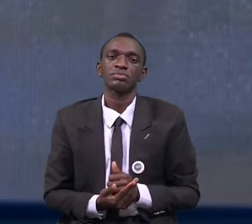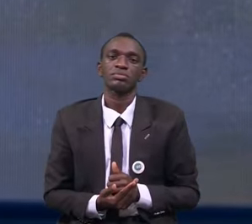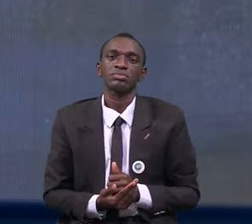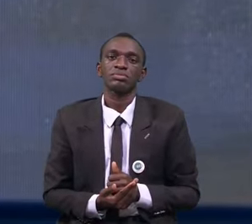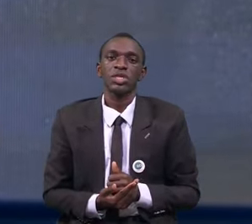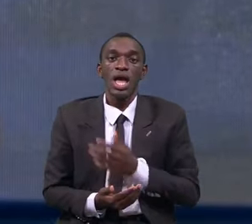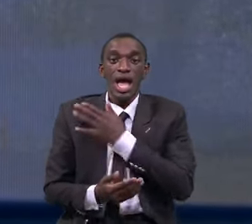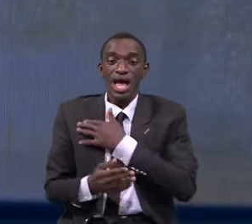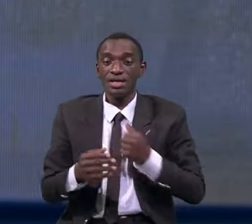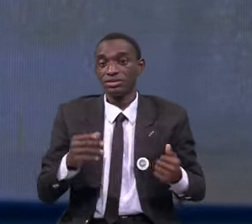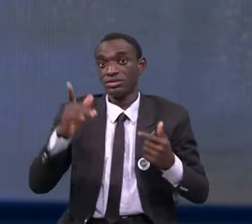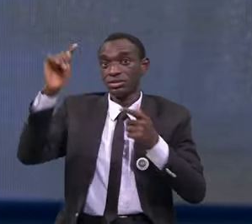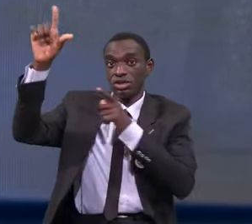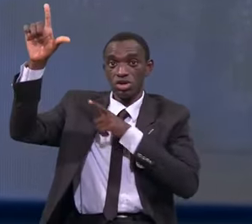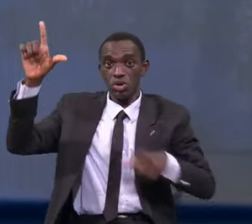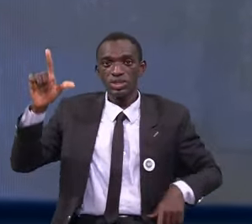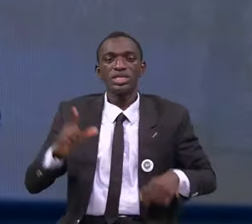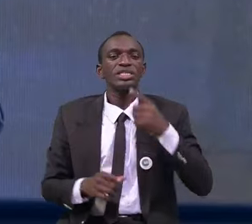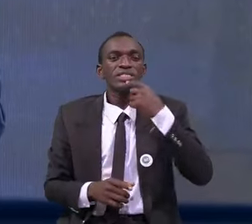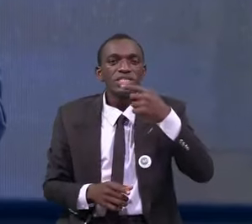And the Lord said unto me,